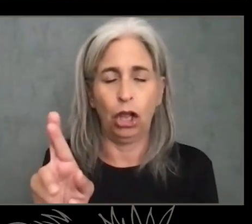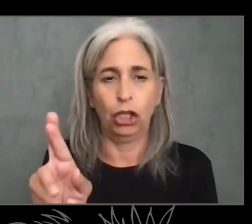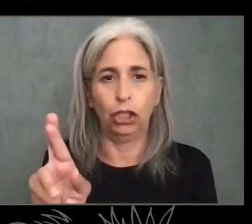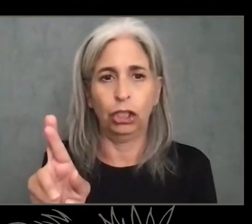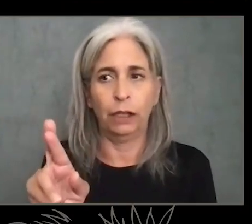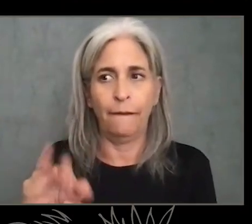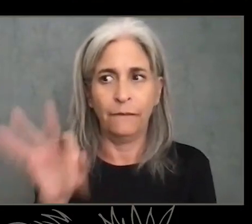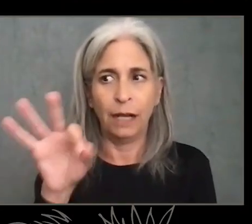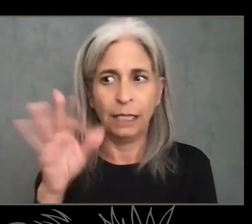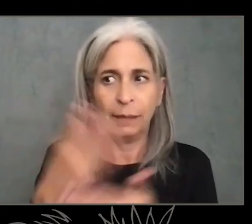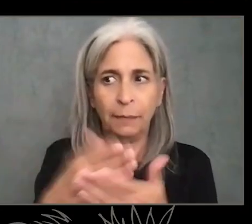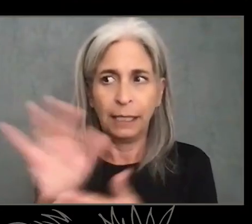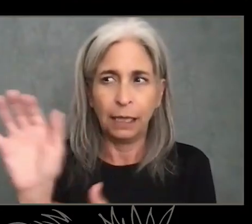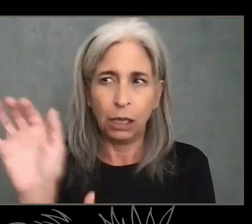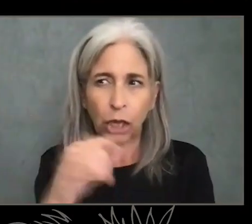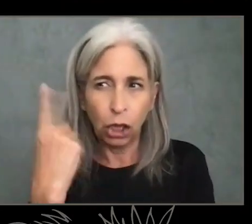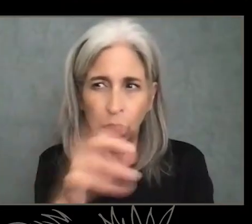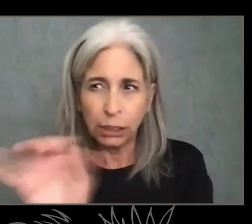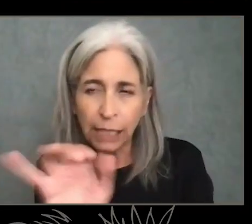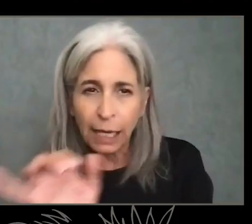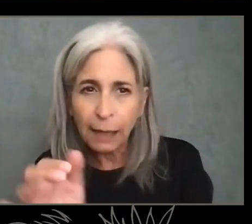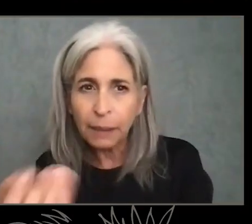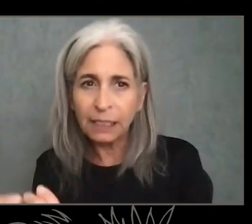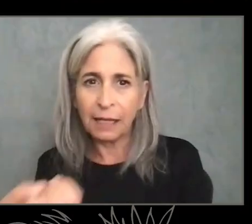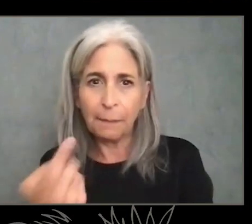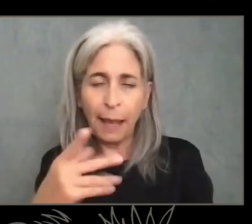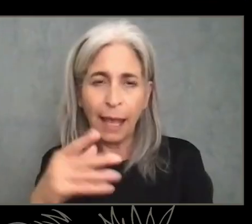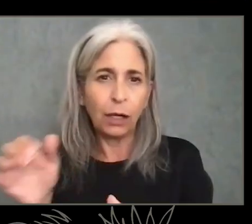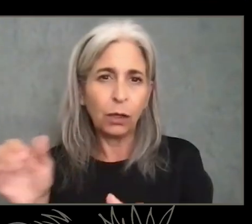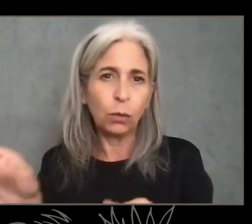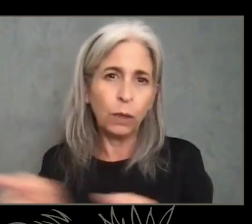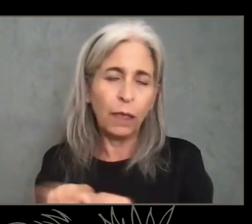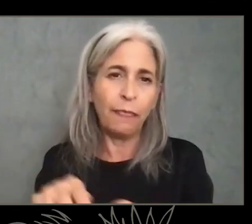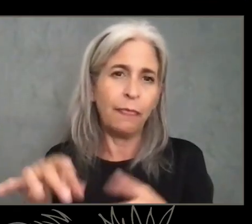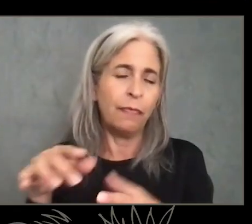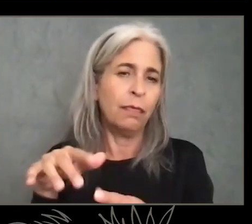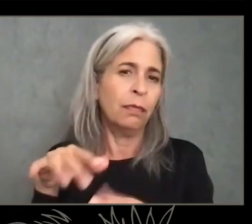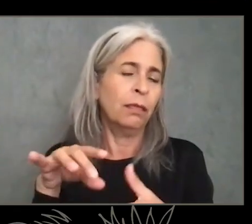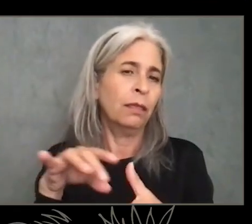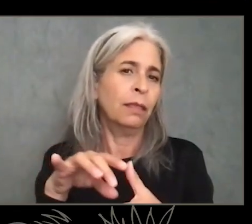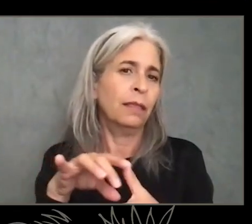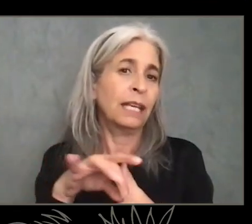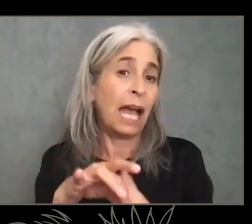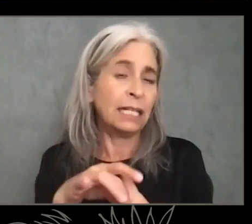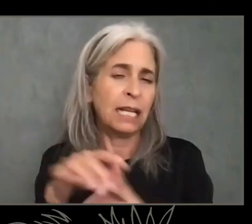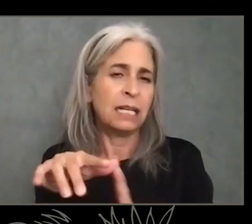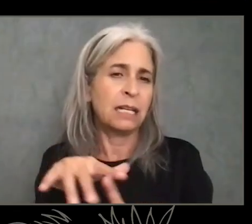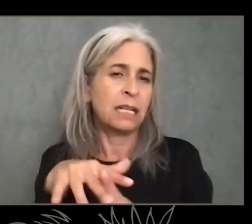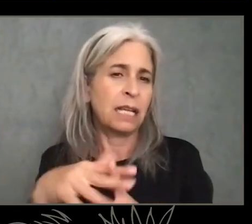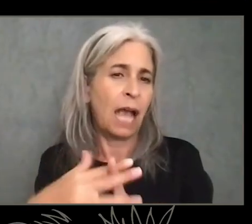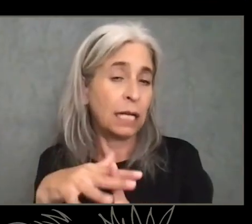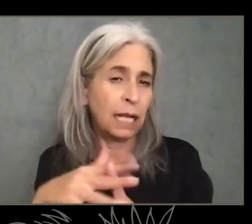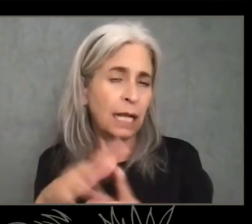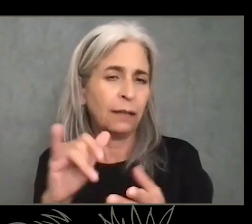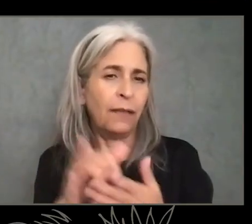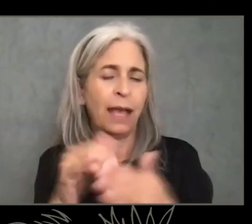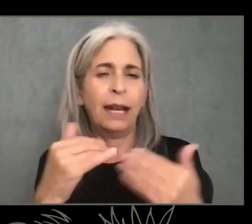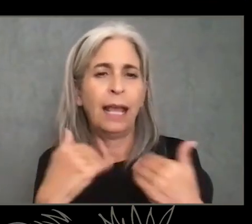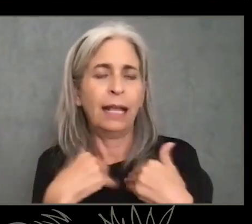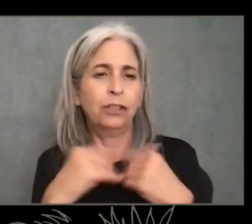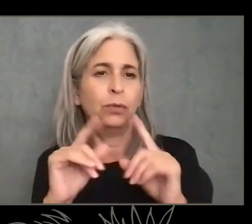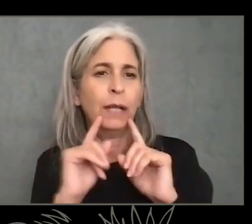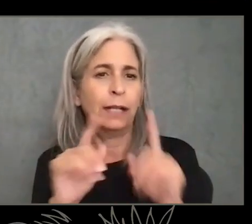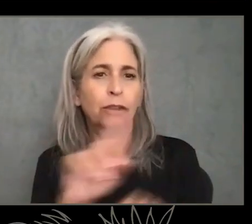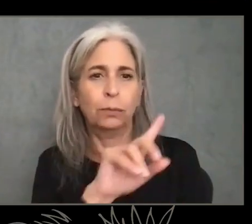that's similar, and then just return with that similar context, which is the one that I'm going to use to answer my